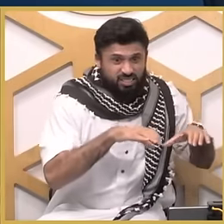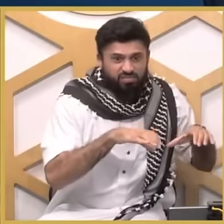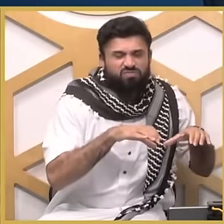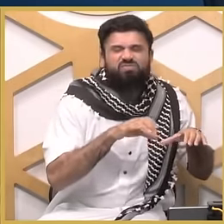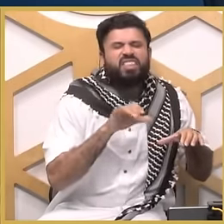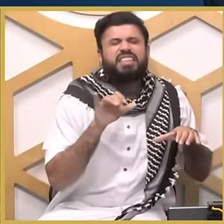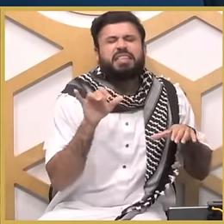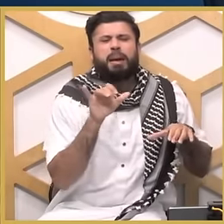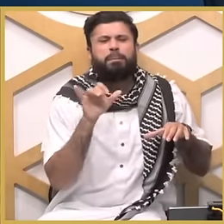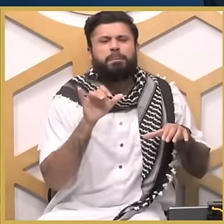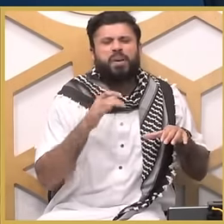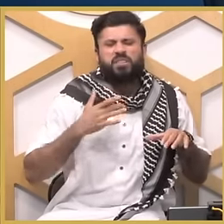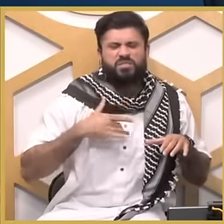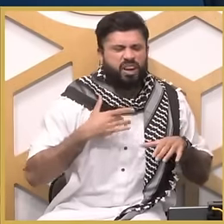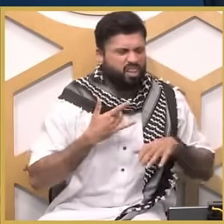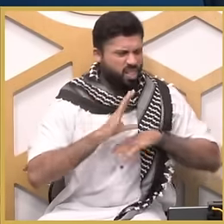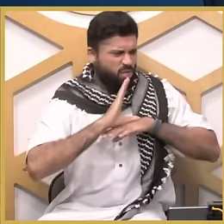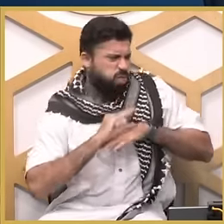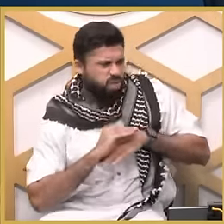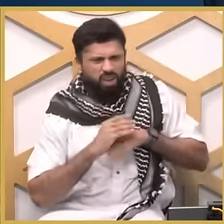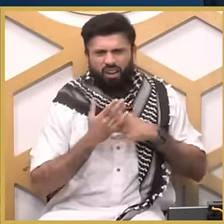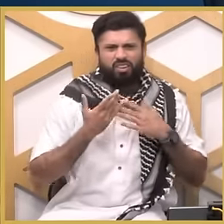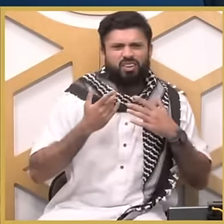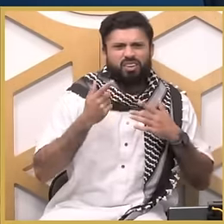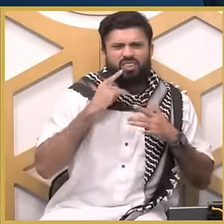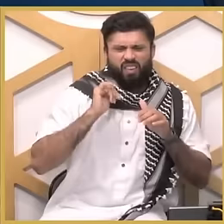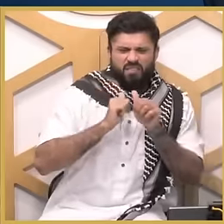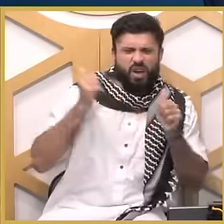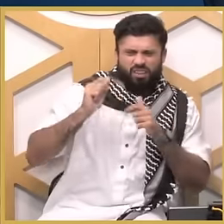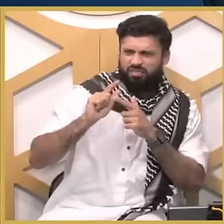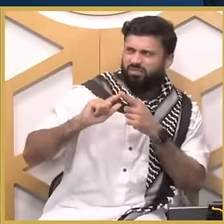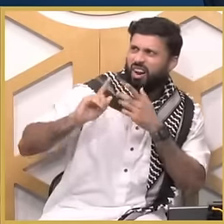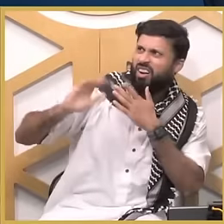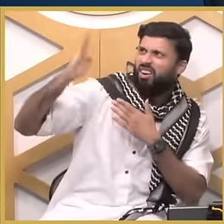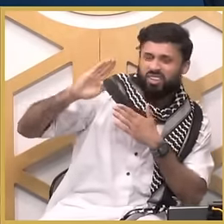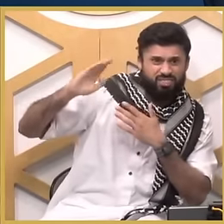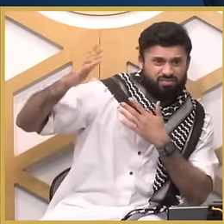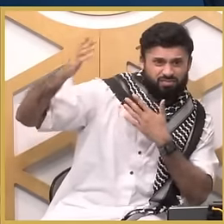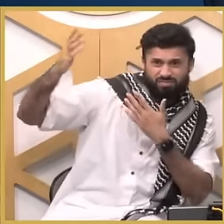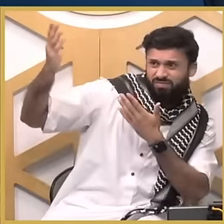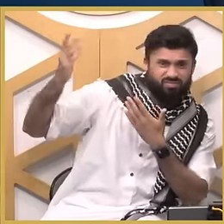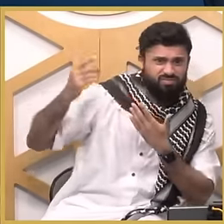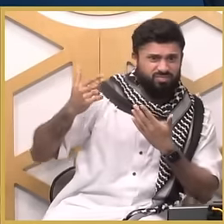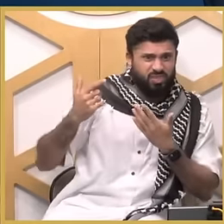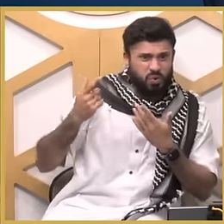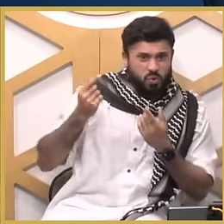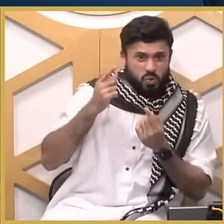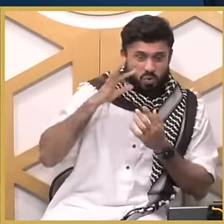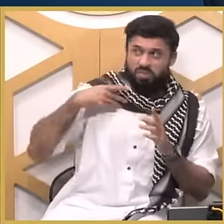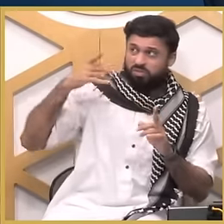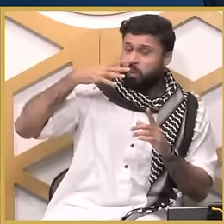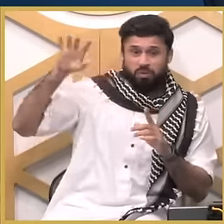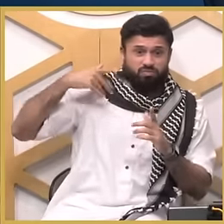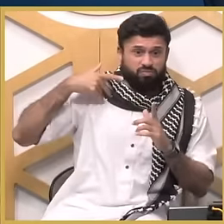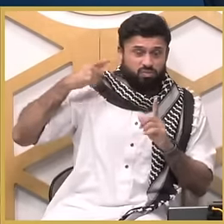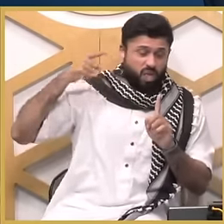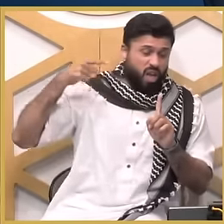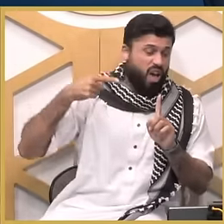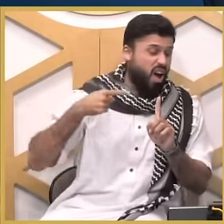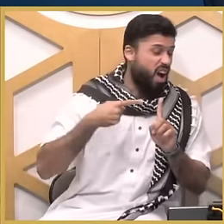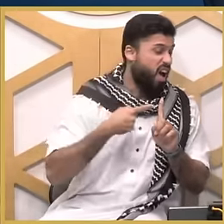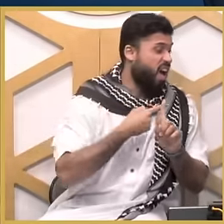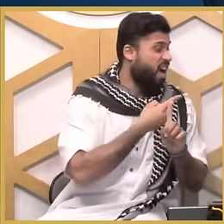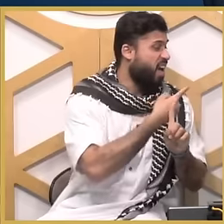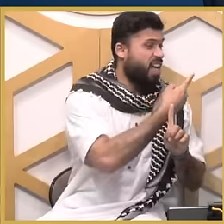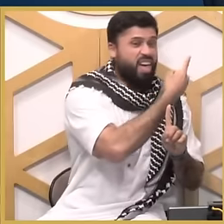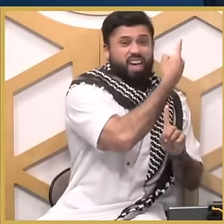path takes you away from Allah subhanahu wa ta'ala and goes, unfortunately, to destruction. And as a result, Allah subhanahu wa ta'ala says, if you forget about me, I'm fine. I'll